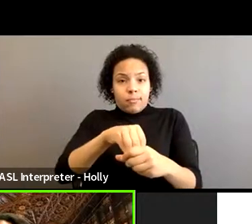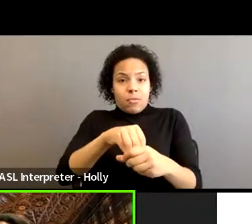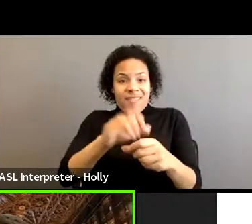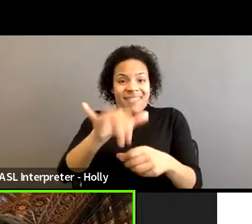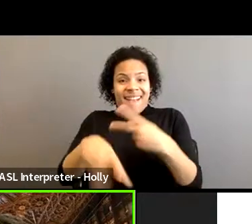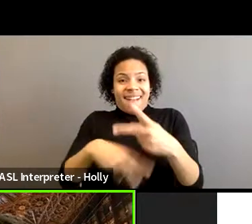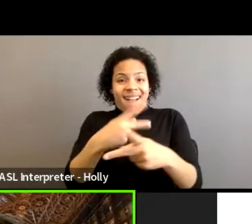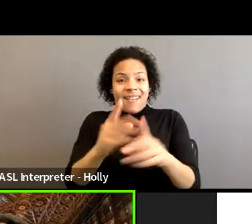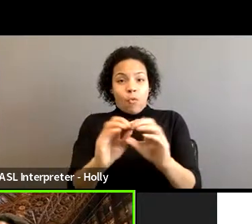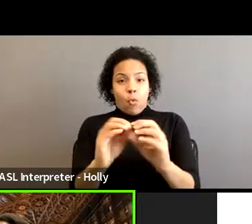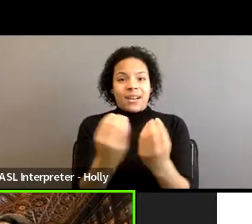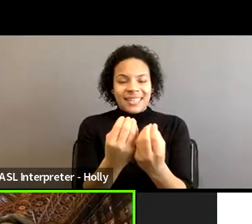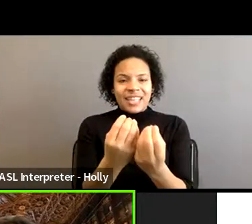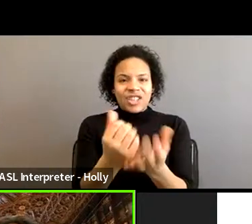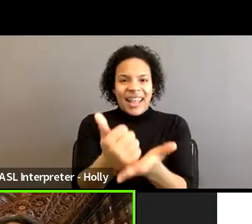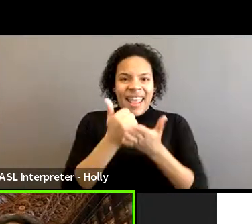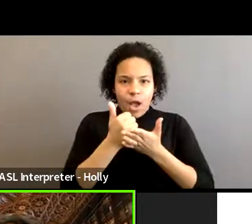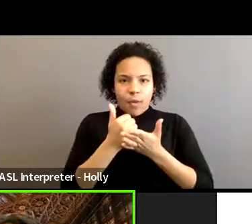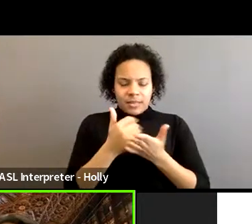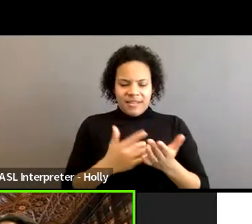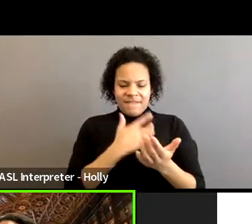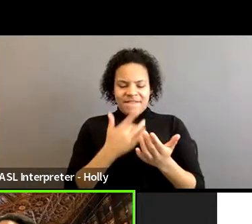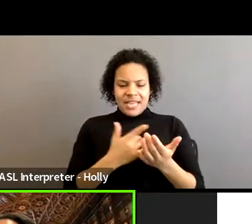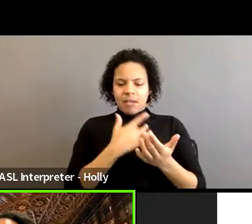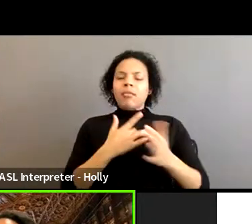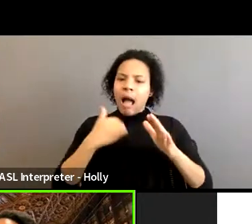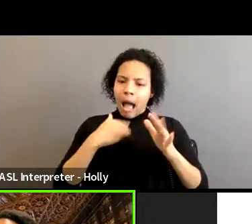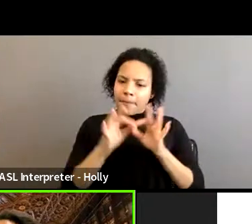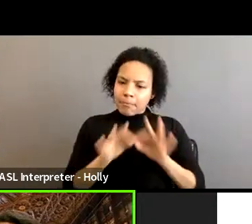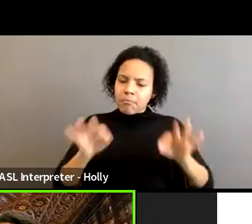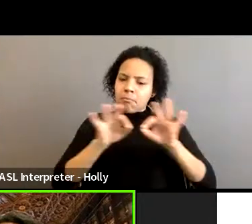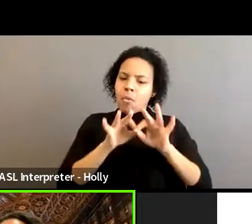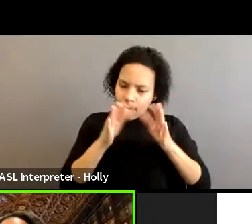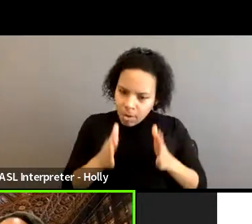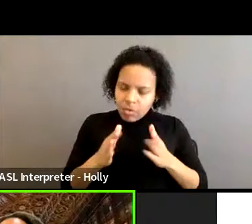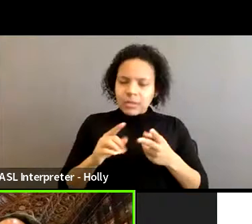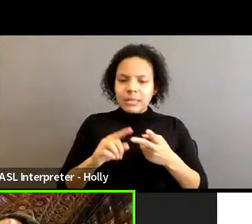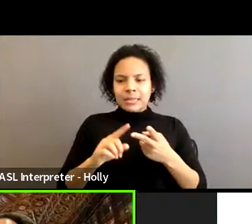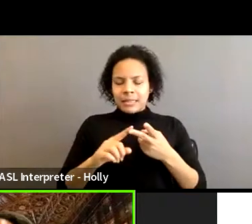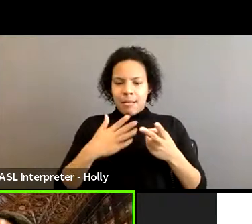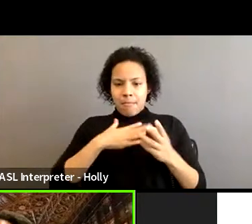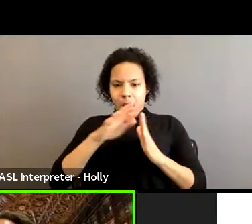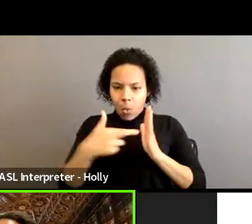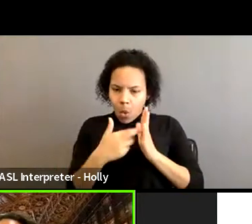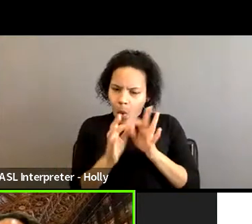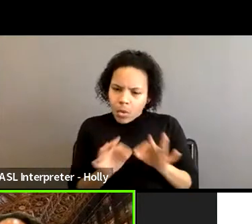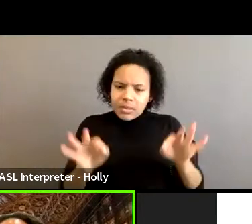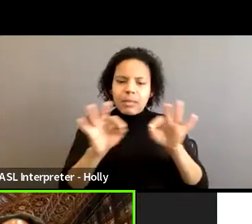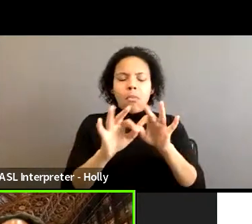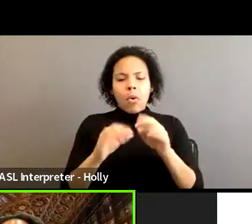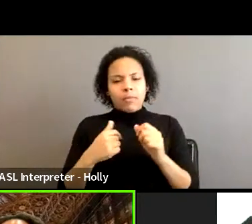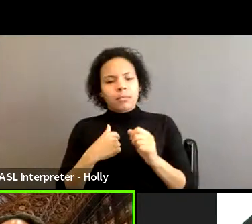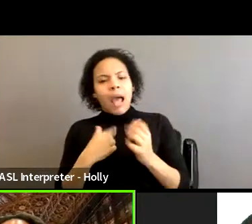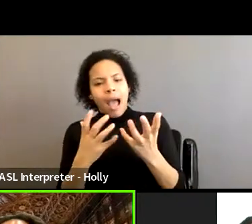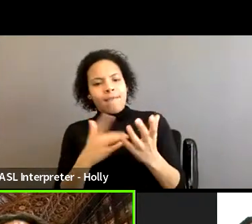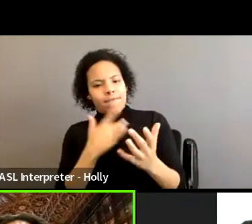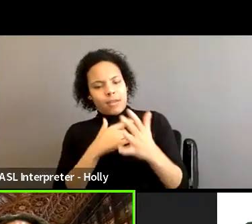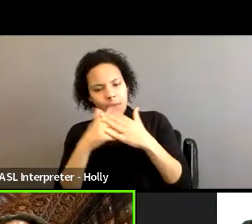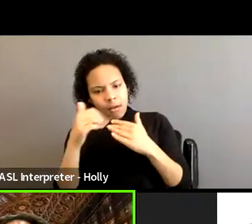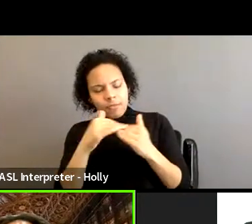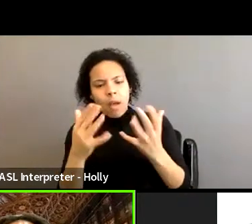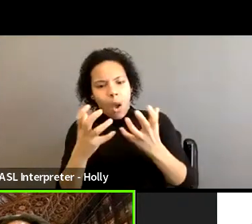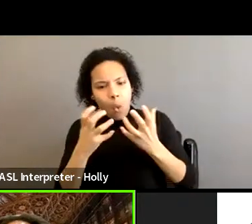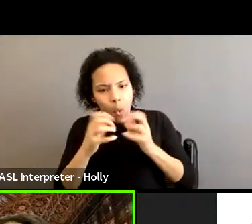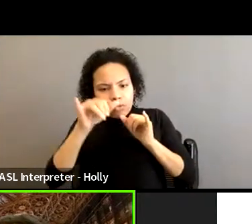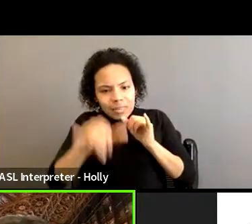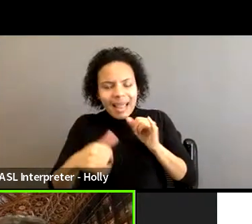students persist. It will help us as higher education institutions retain those students. Because here's an interesting